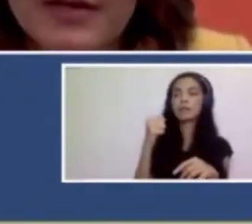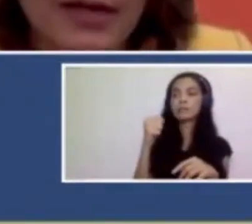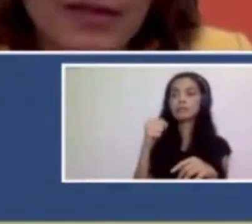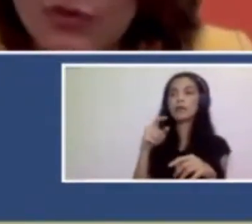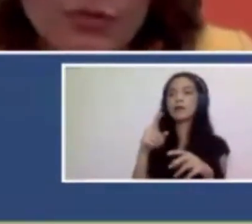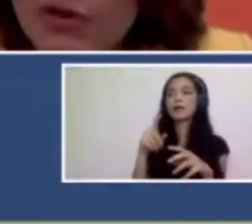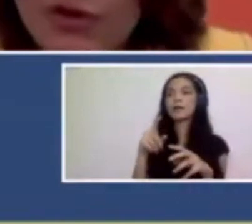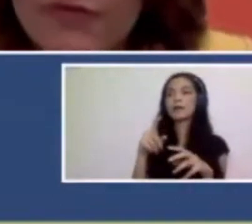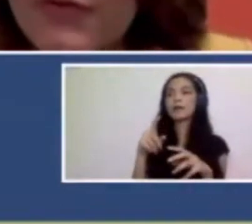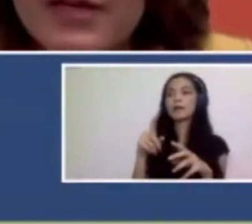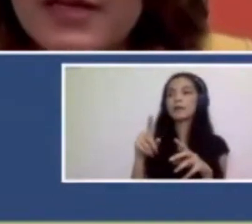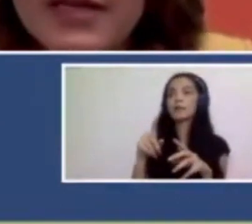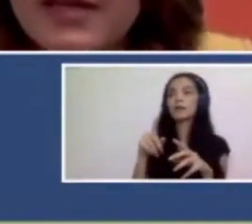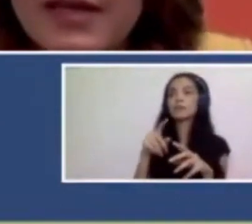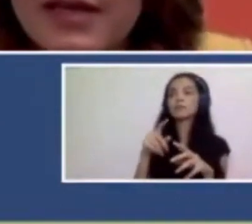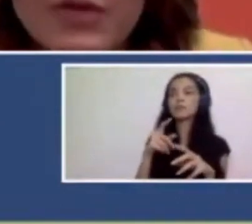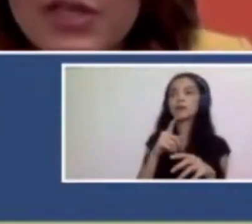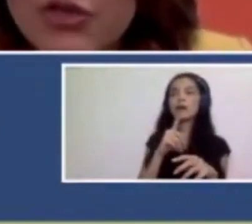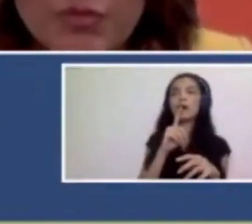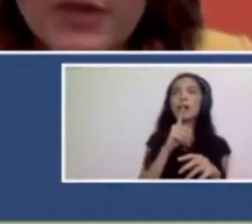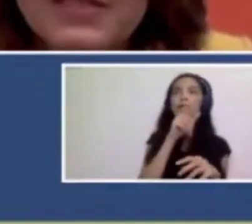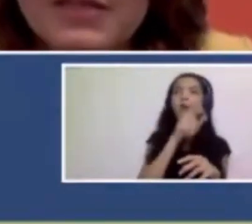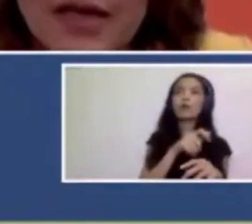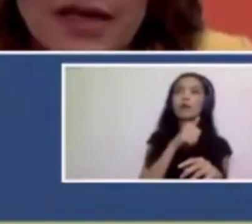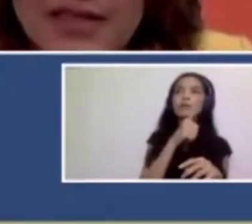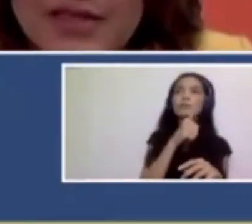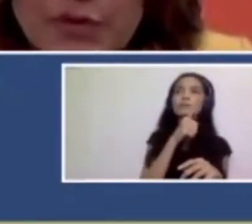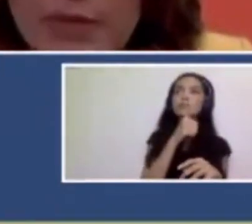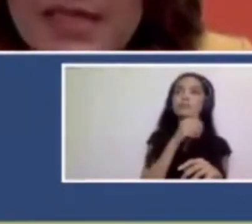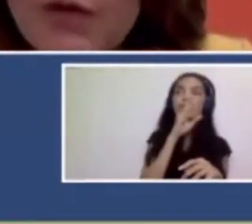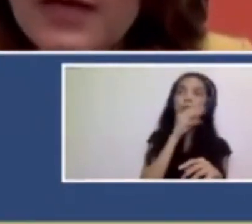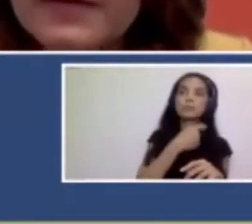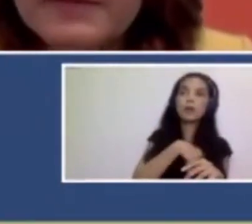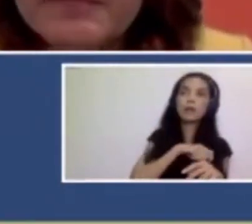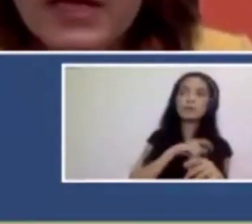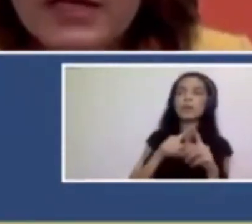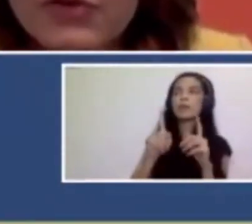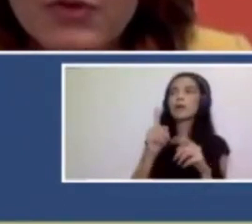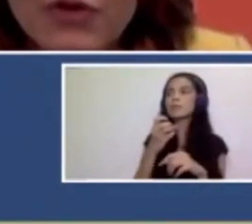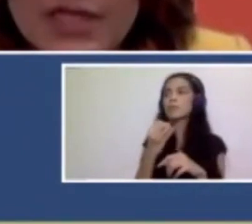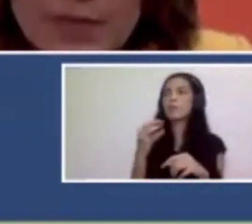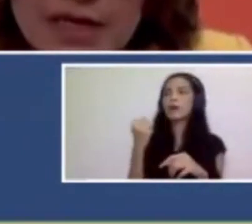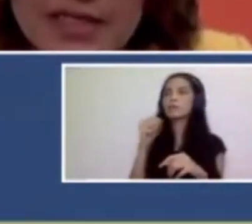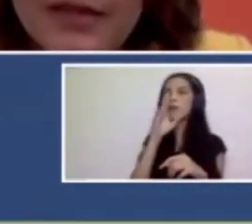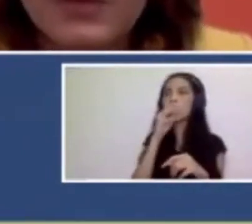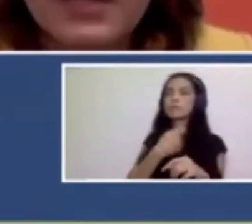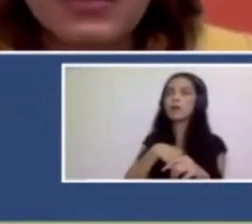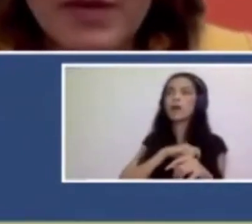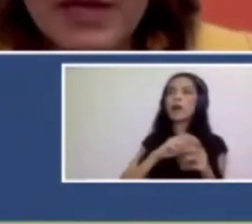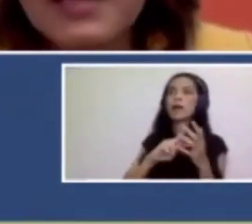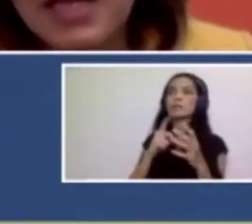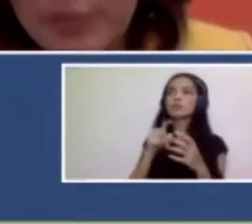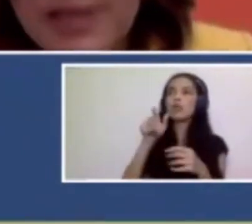and the group, none of the research group spoke Masawa. So it was only Spanish, and there was somebody